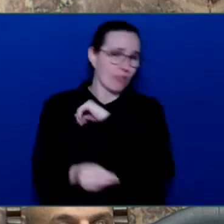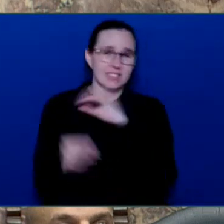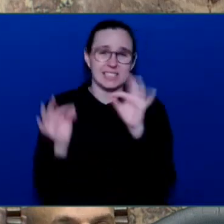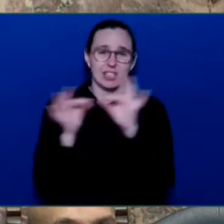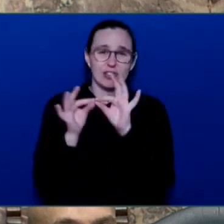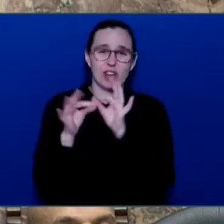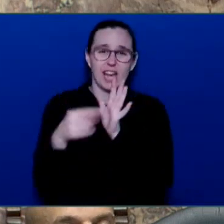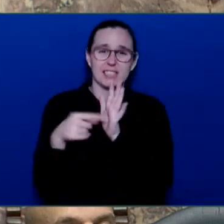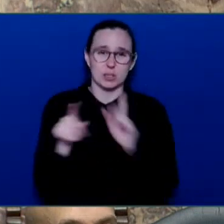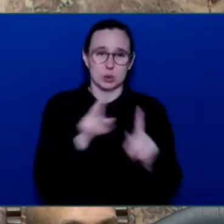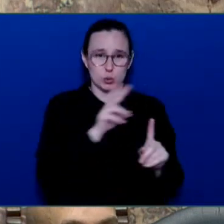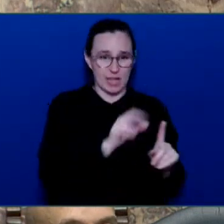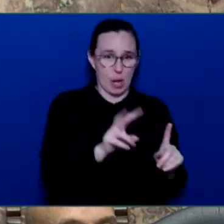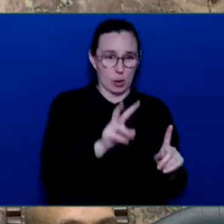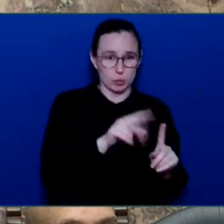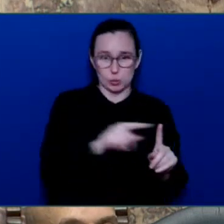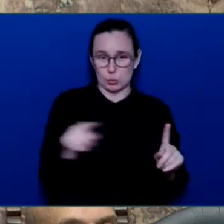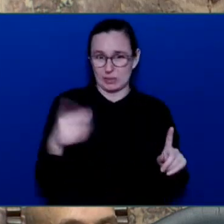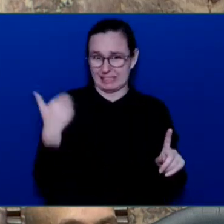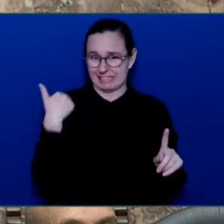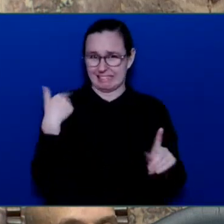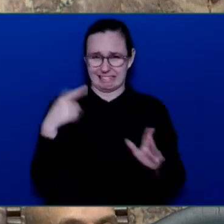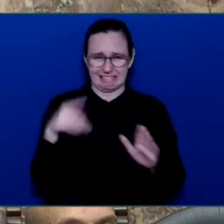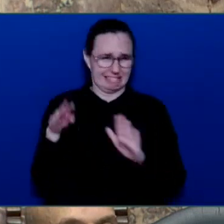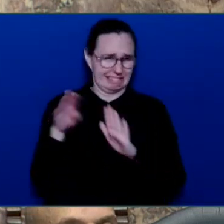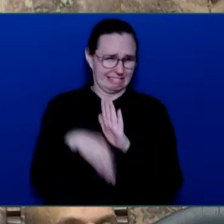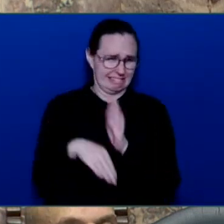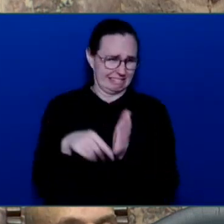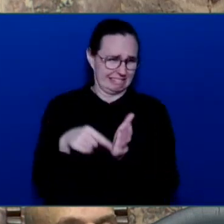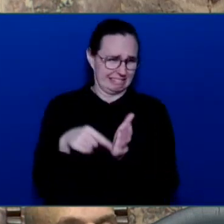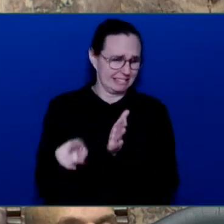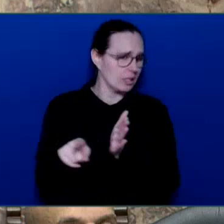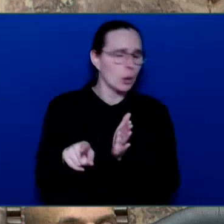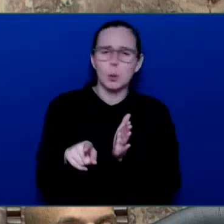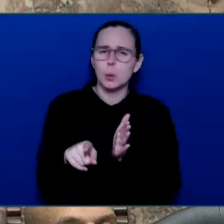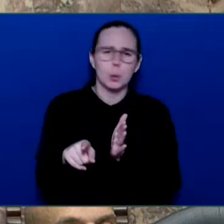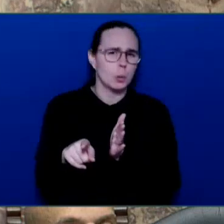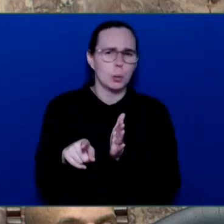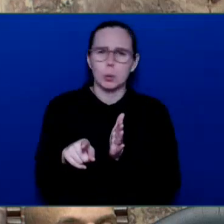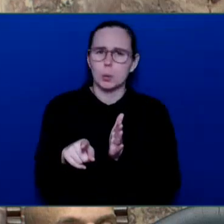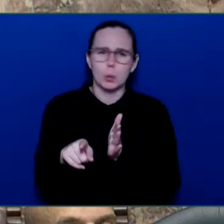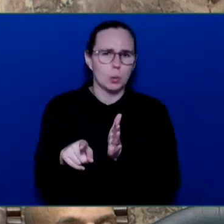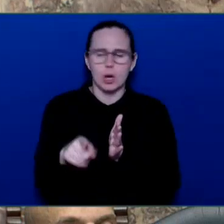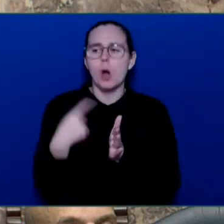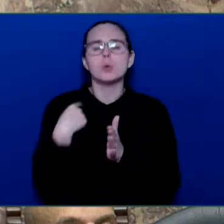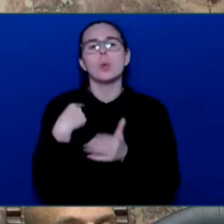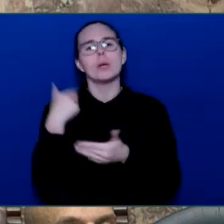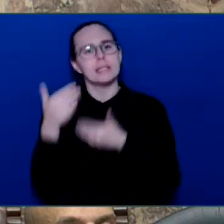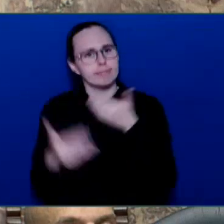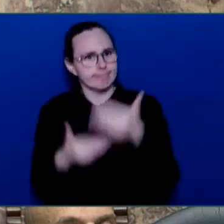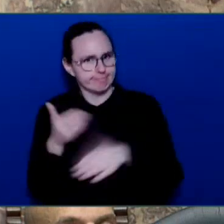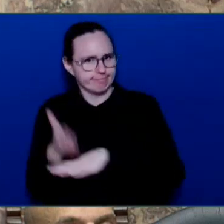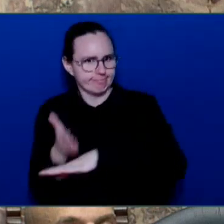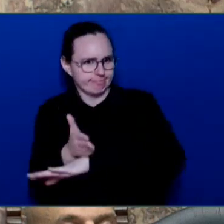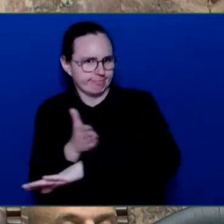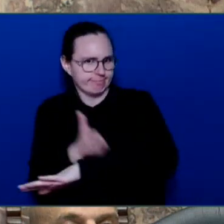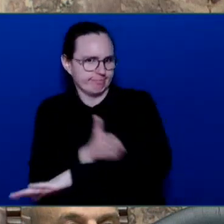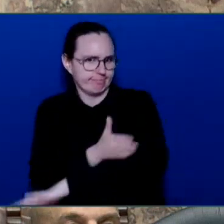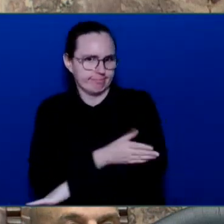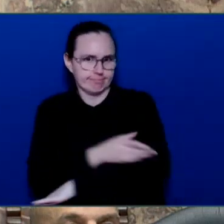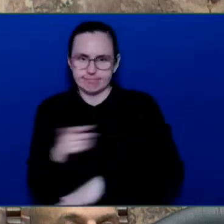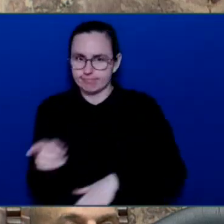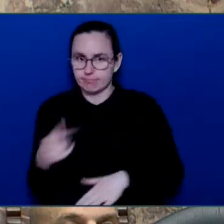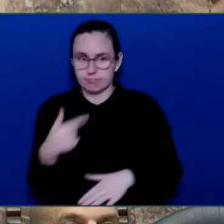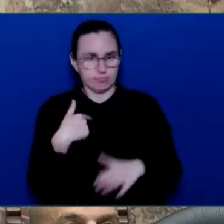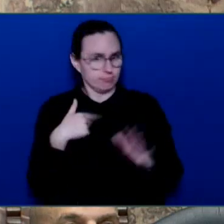that work. So we have to continue to do that work. I am very committed to Abbotsford Regional General Hospital and working with the staff there.